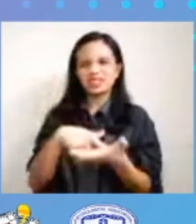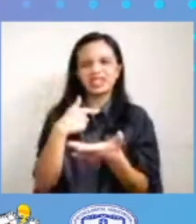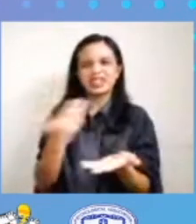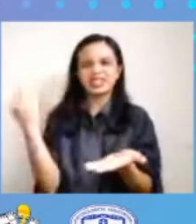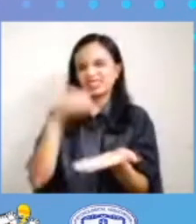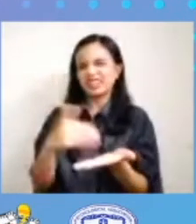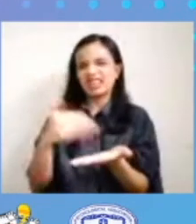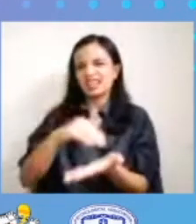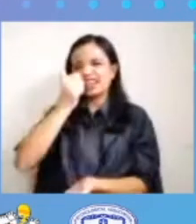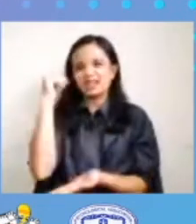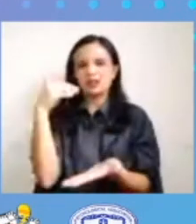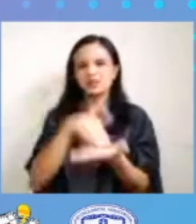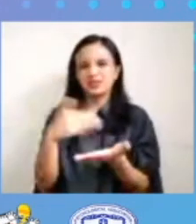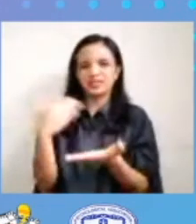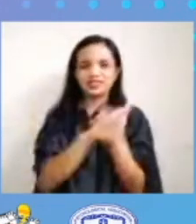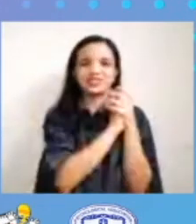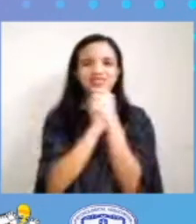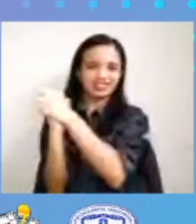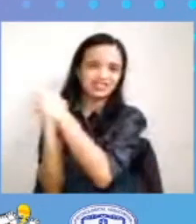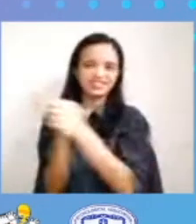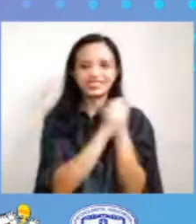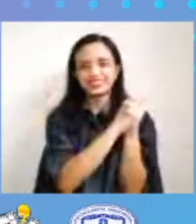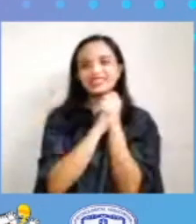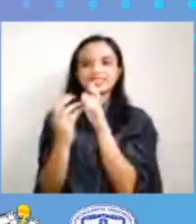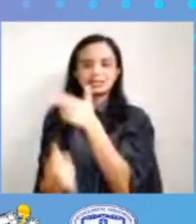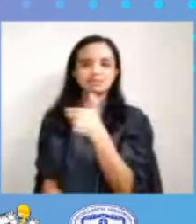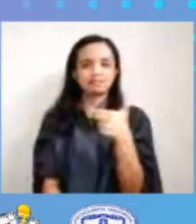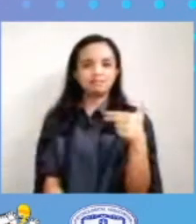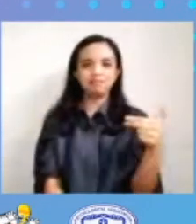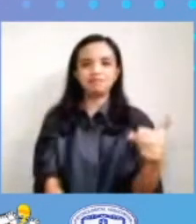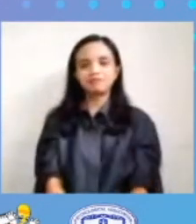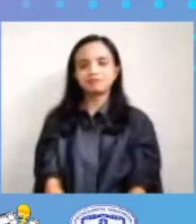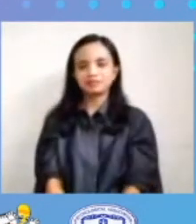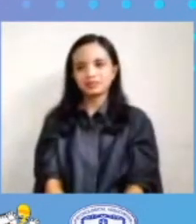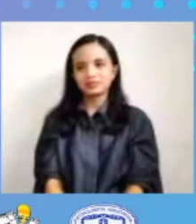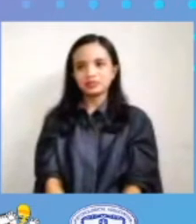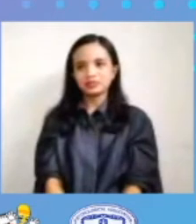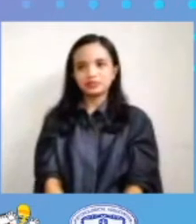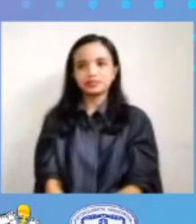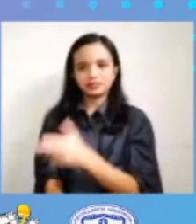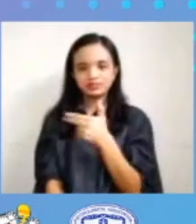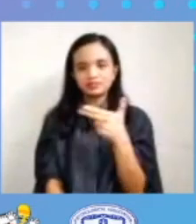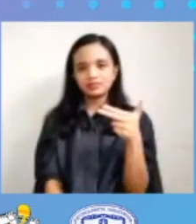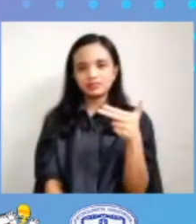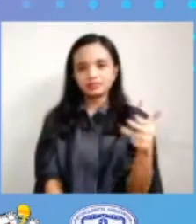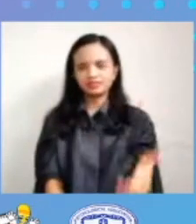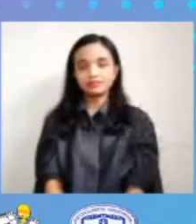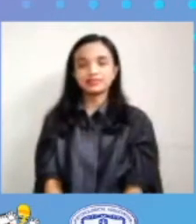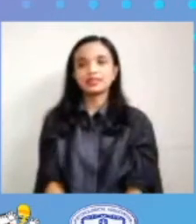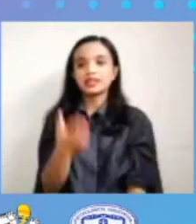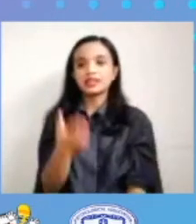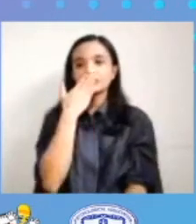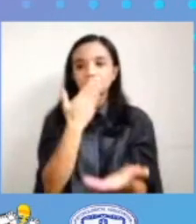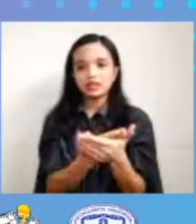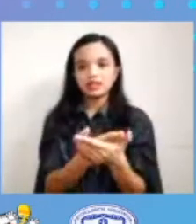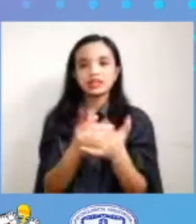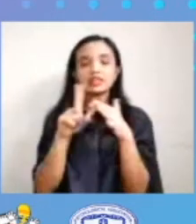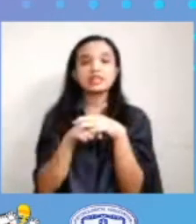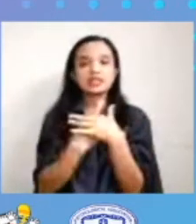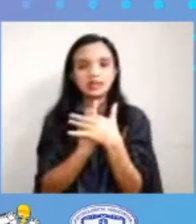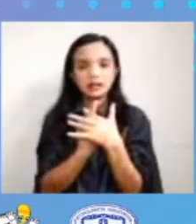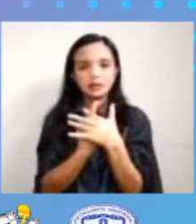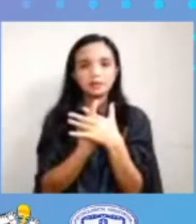is that sense of fulfillment. So the achievement is now hit, di ba? So swak na swak mo yung tatlong bilog ng balance, no?